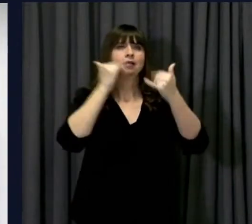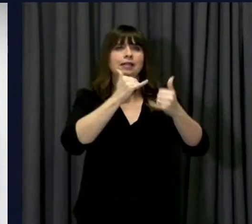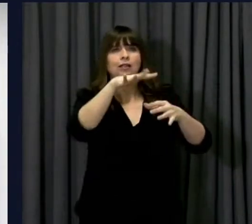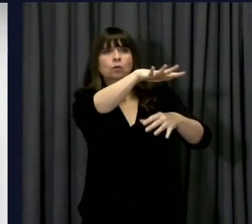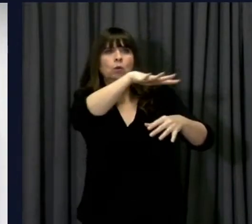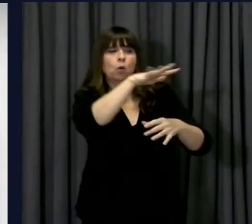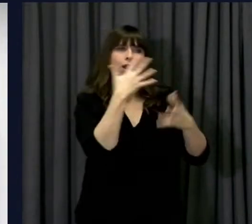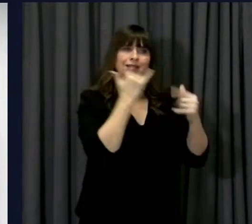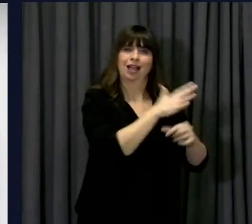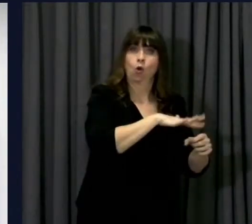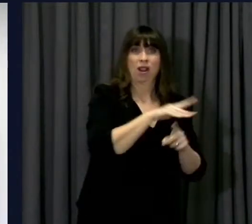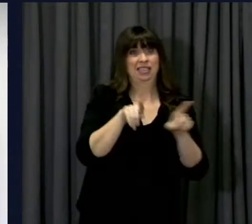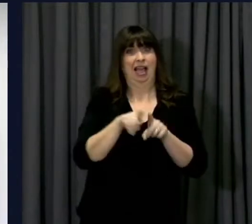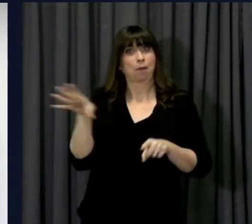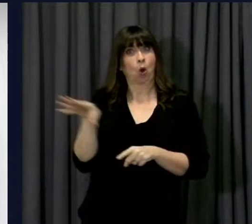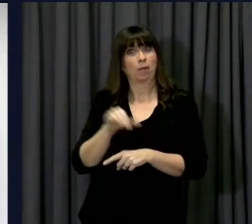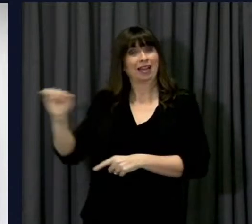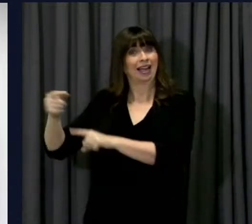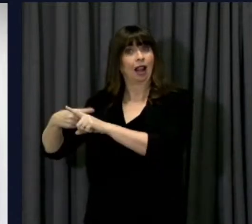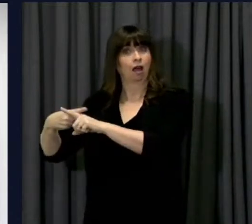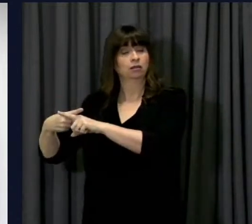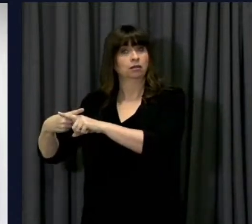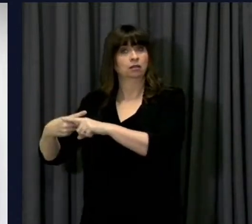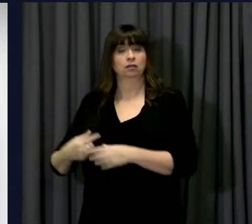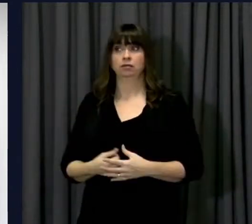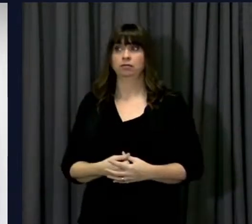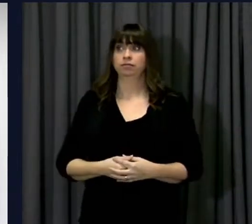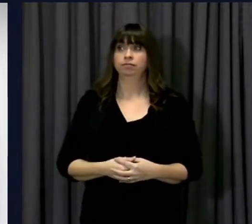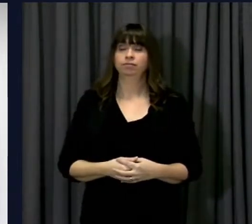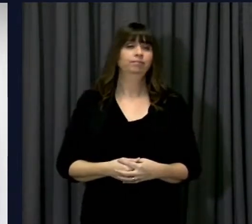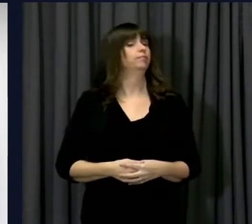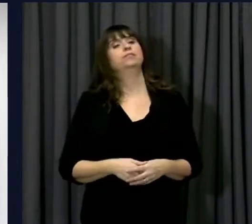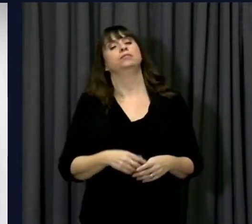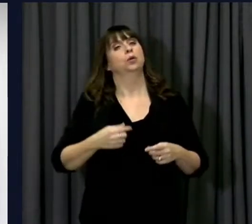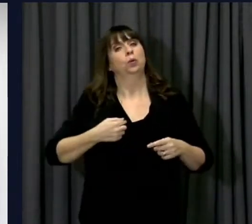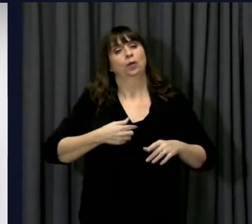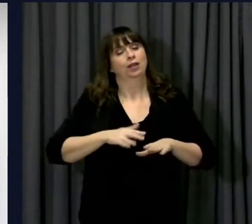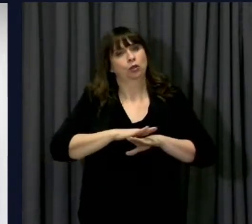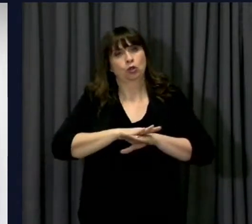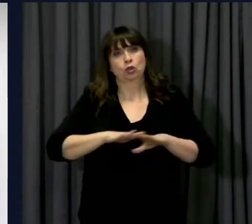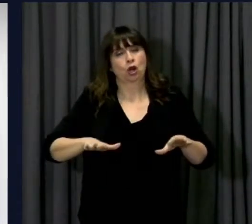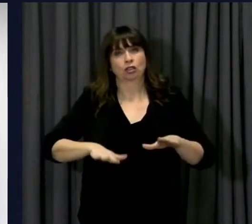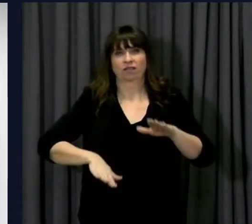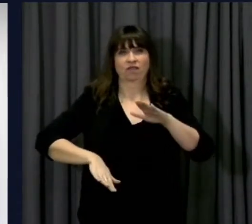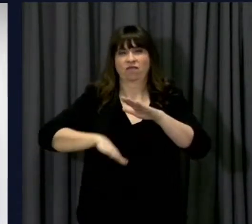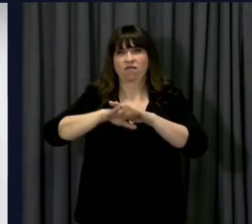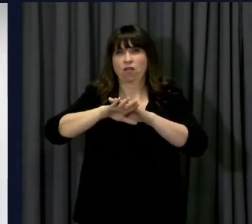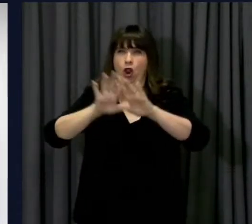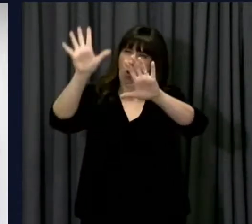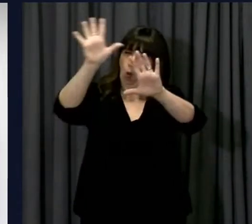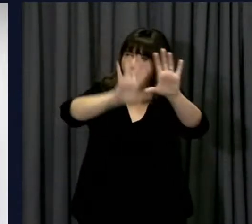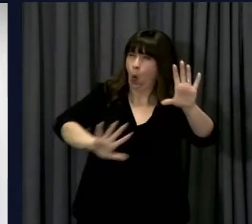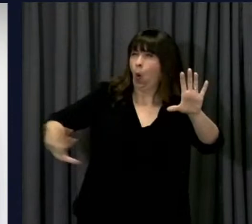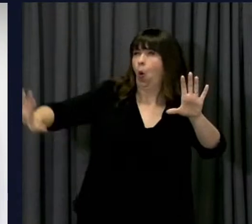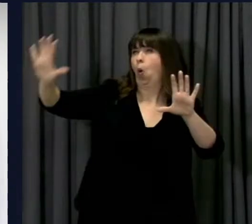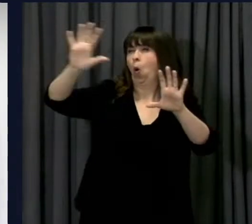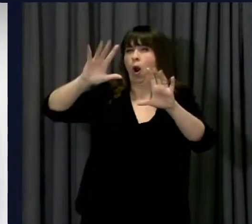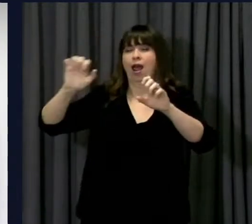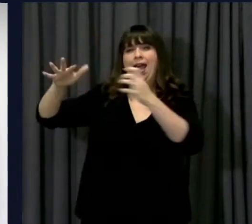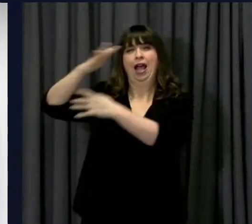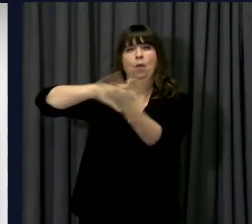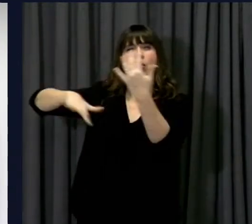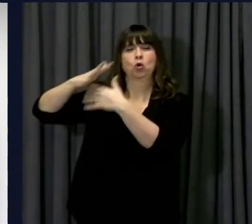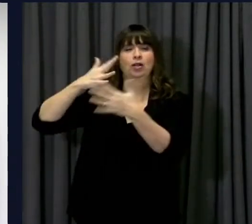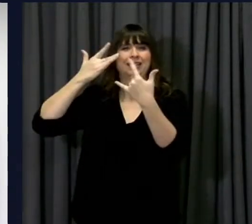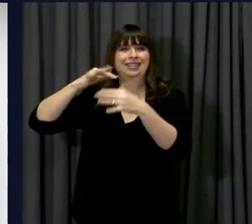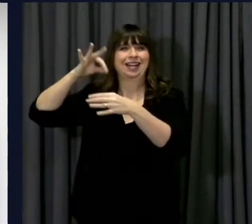this point, going to look to an approach that has whole community testing across a whole local authority area. What I indicated was